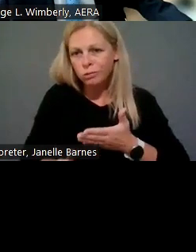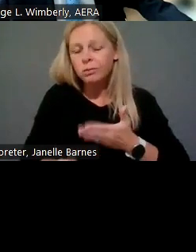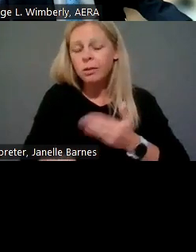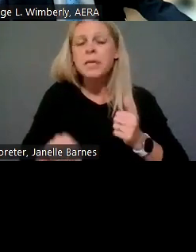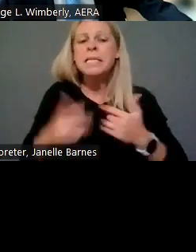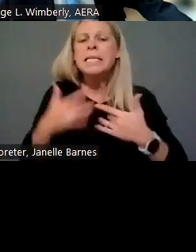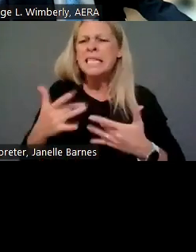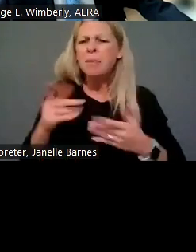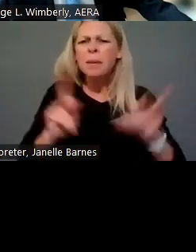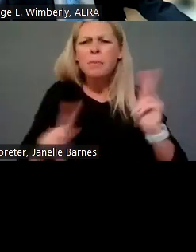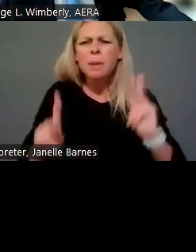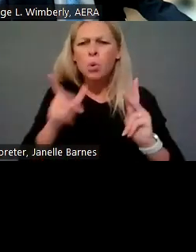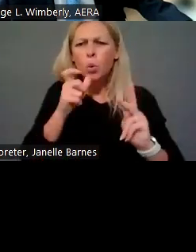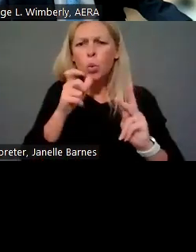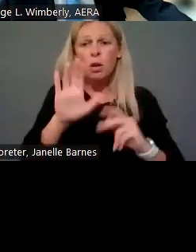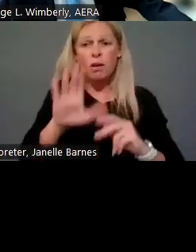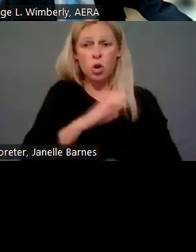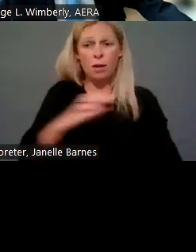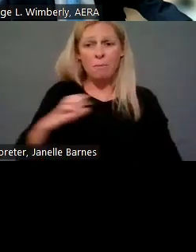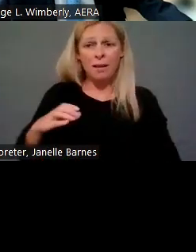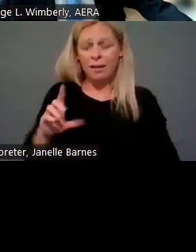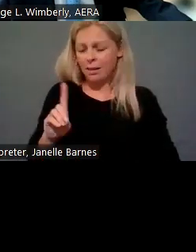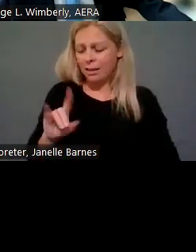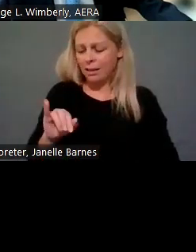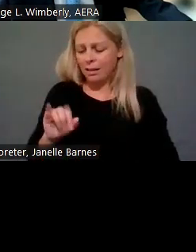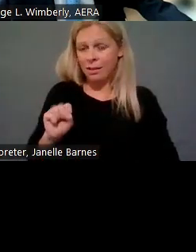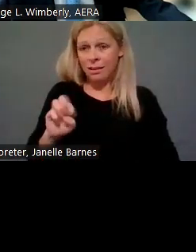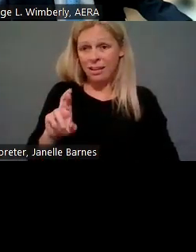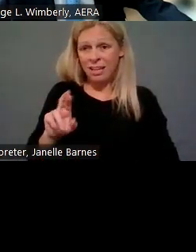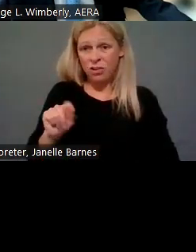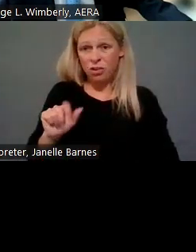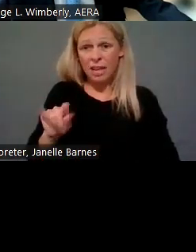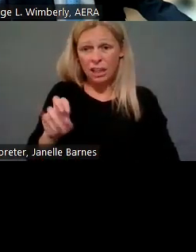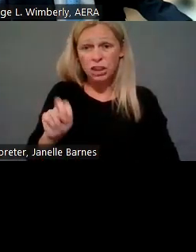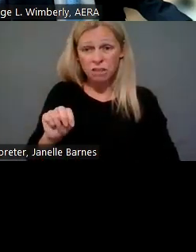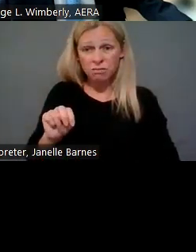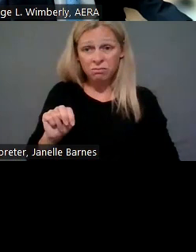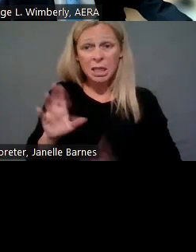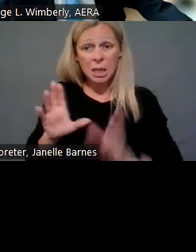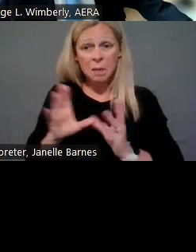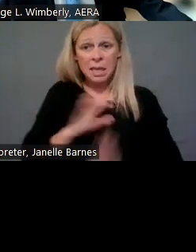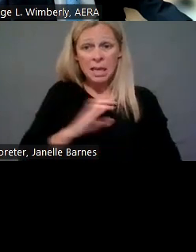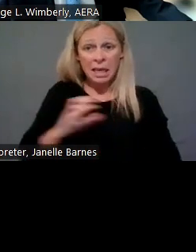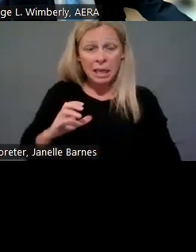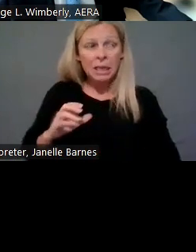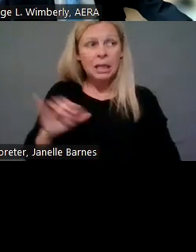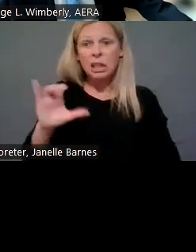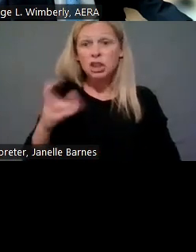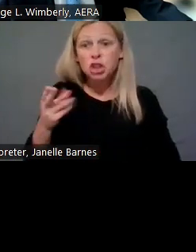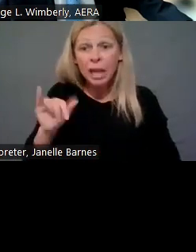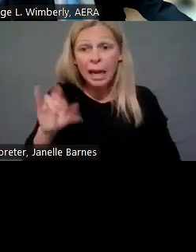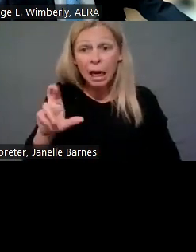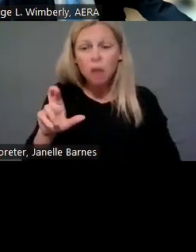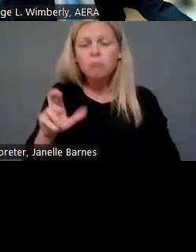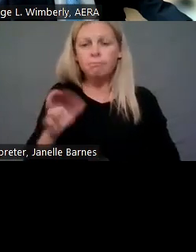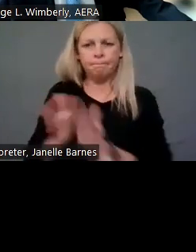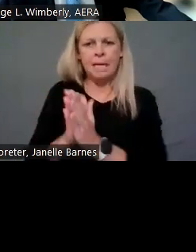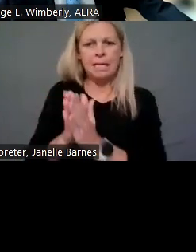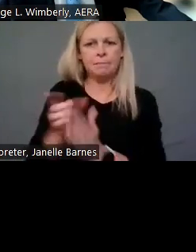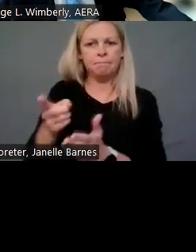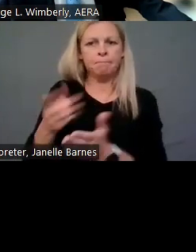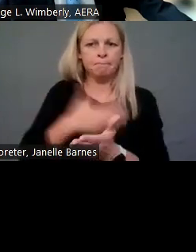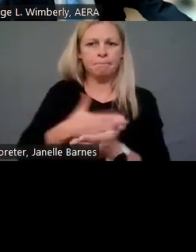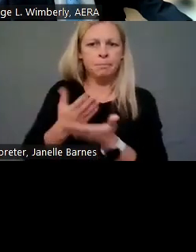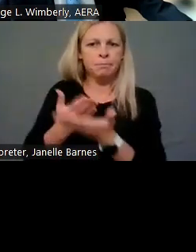people who are on your dissertation committee, usually your chair and another committee member, someone who's familiar with your study, how